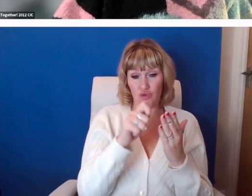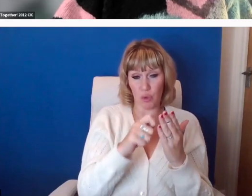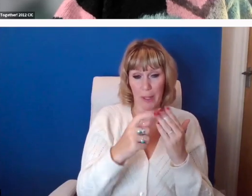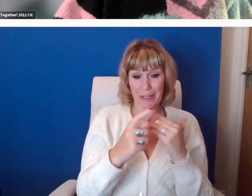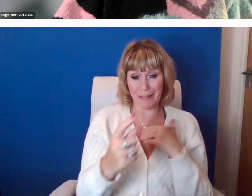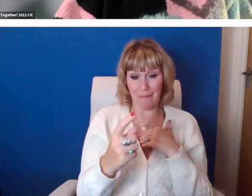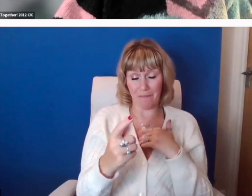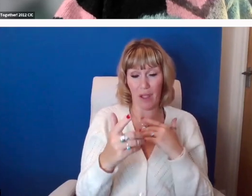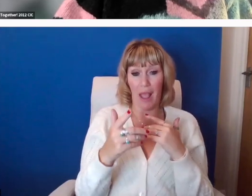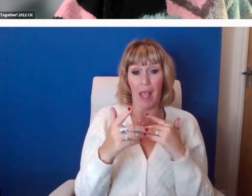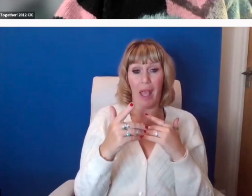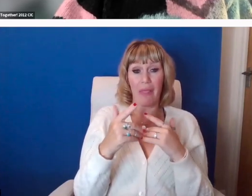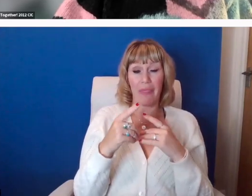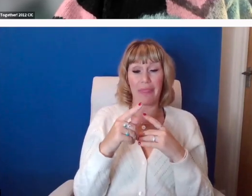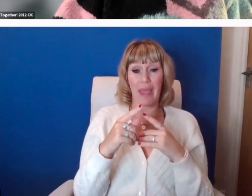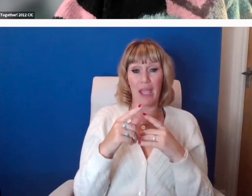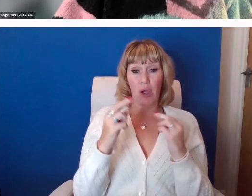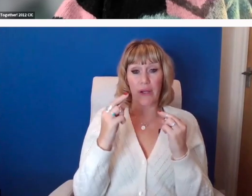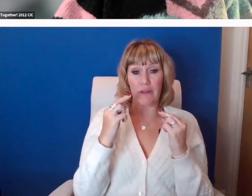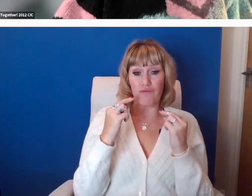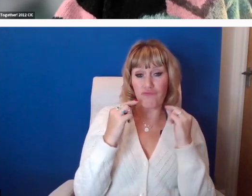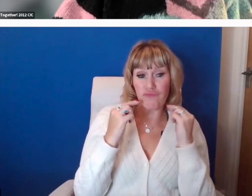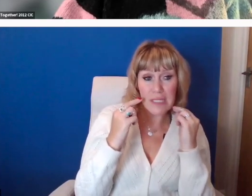had, however bad things got.